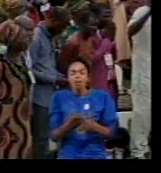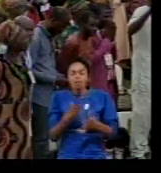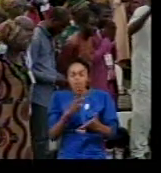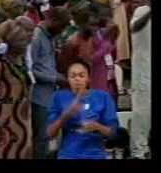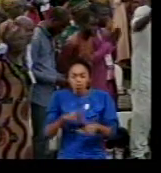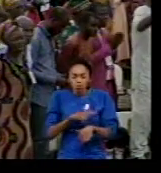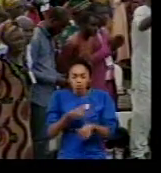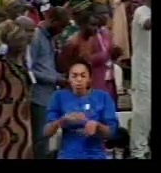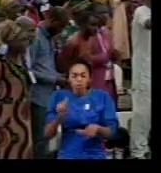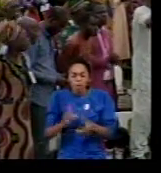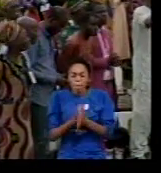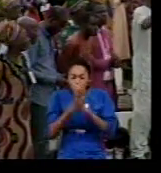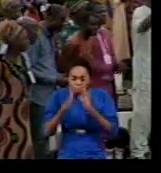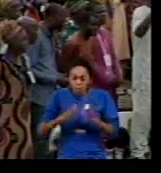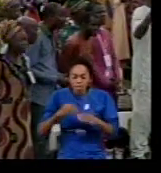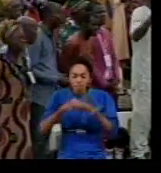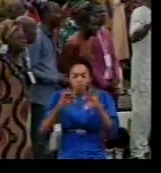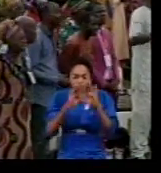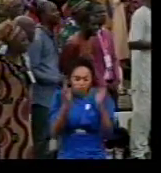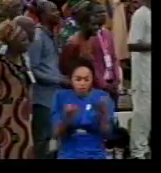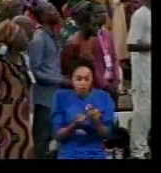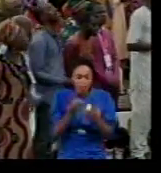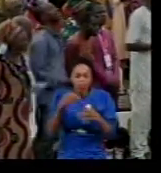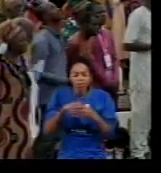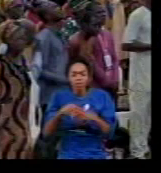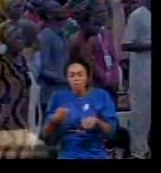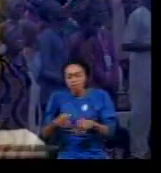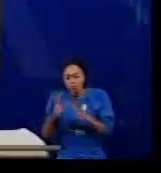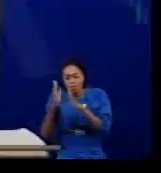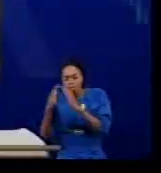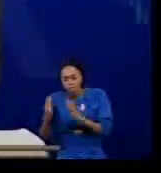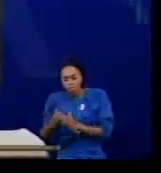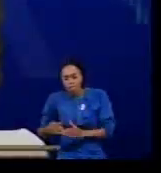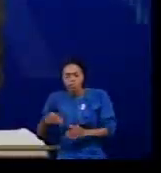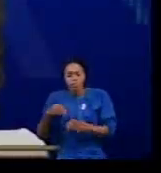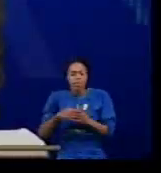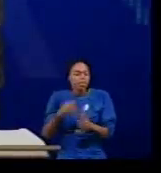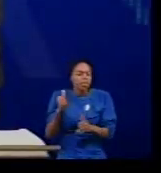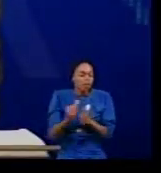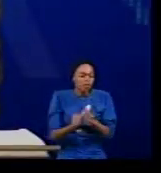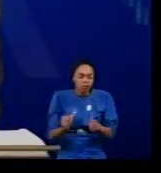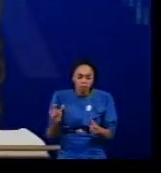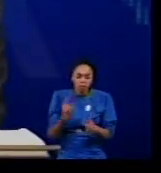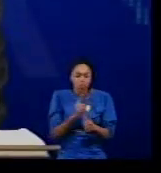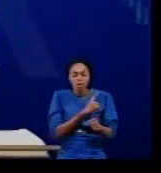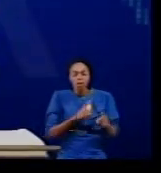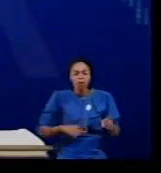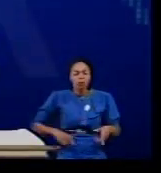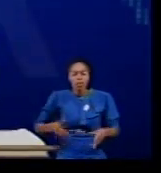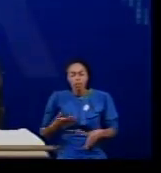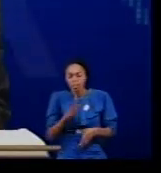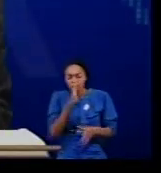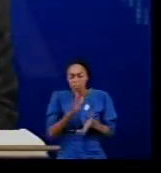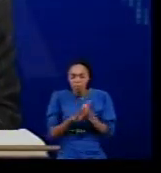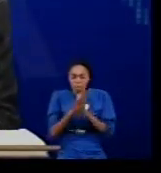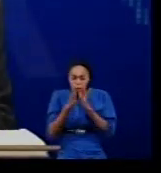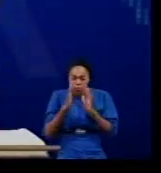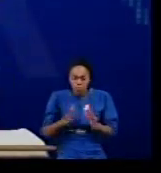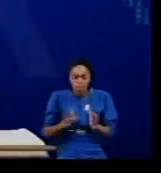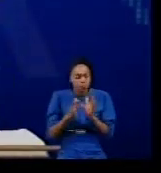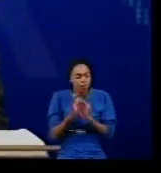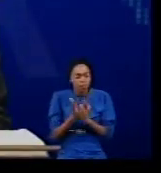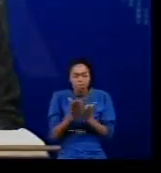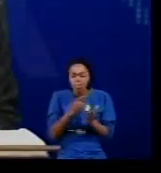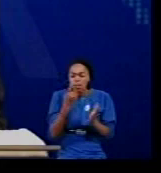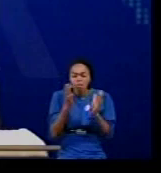a divine call to leadership, and a divine call to national deliverance. It was to deliver the whole nation from